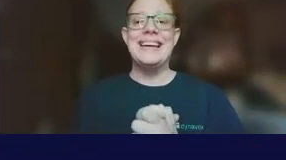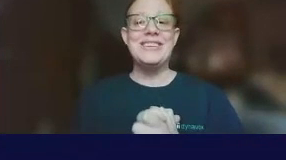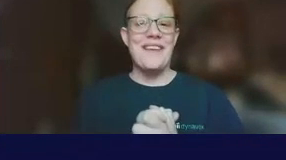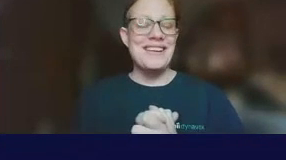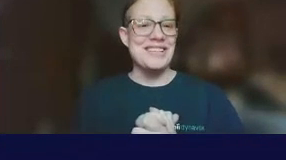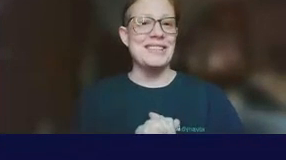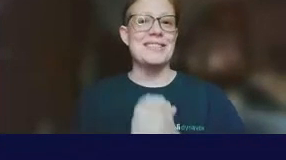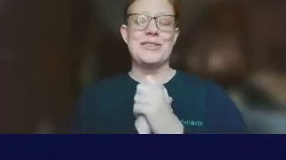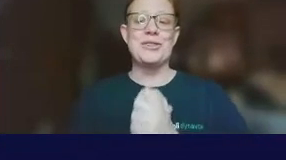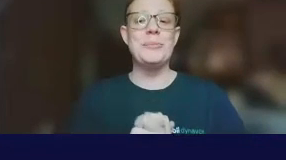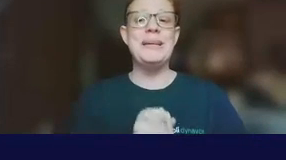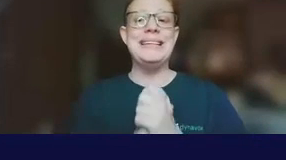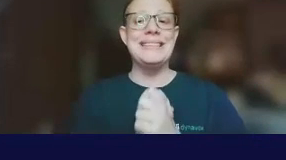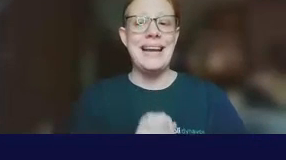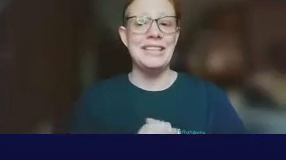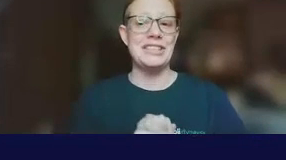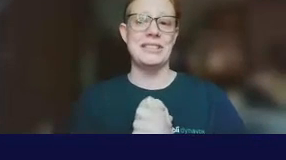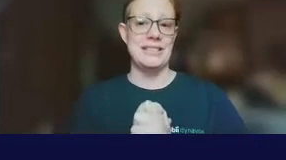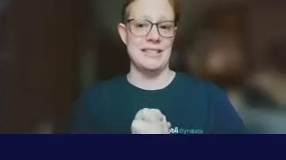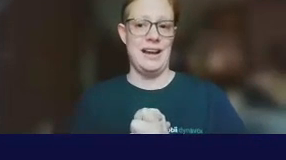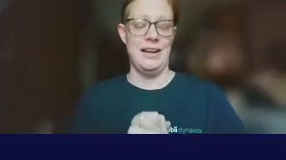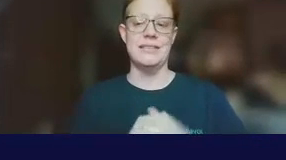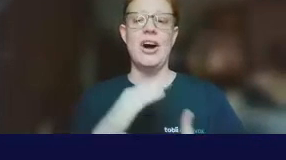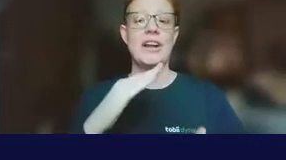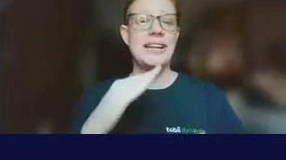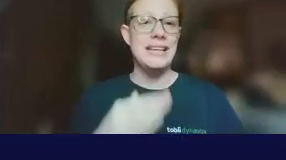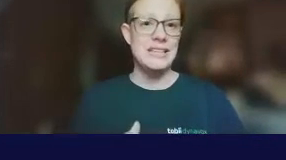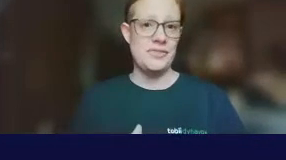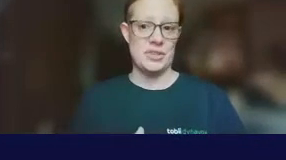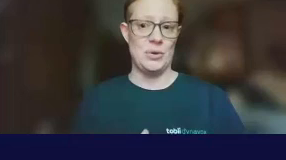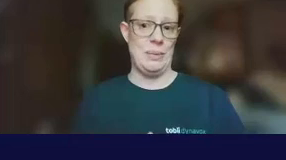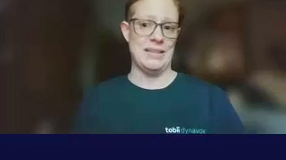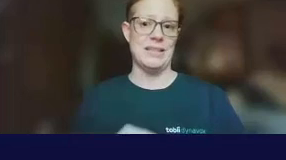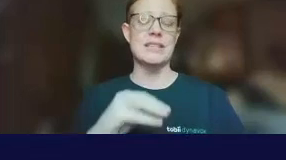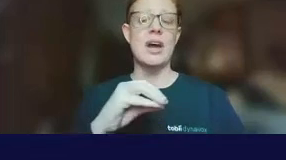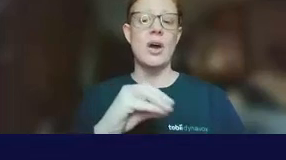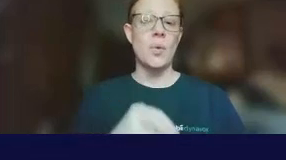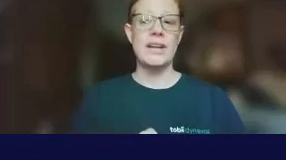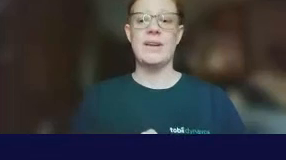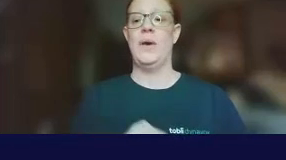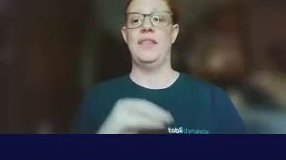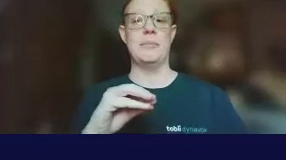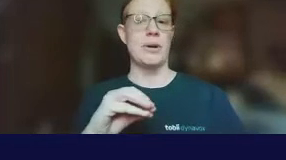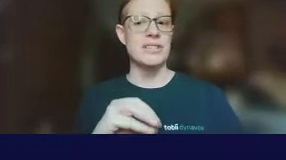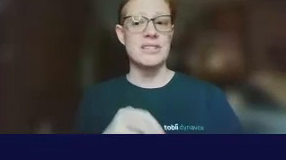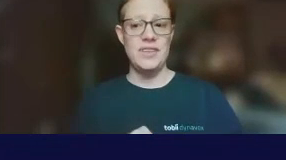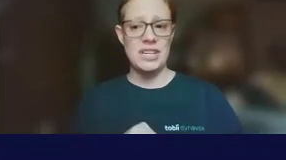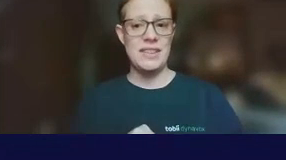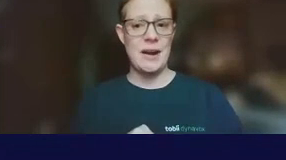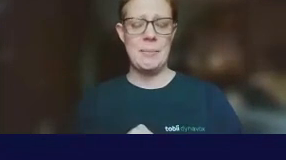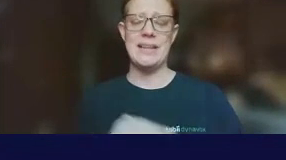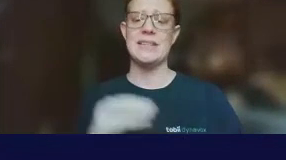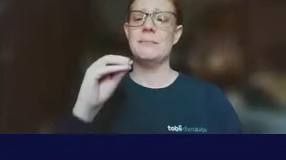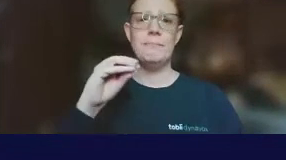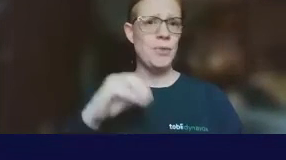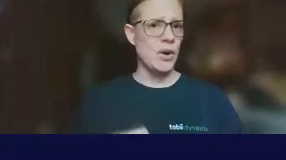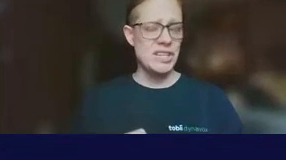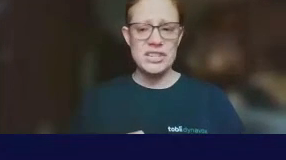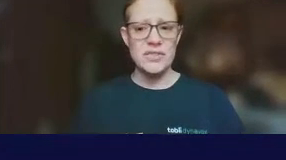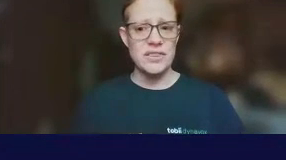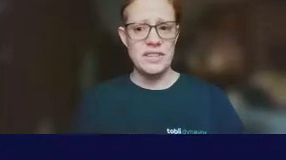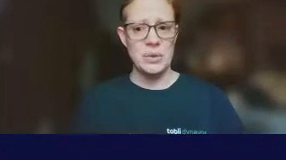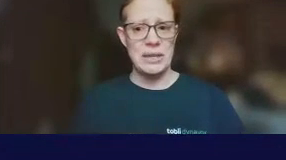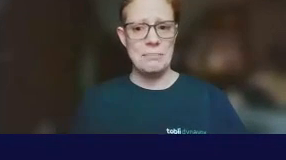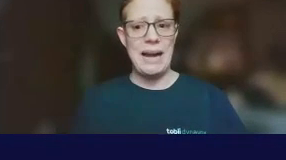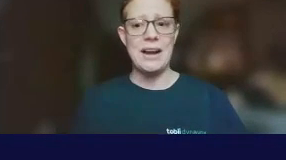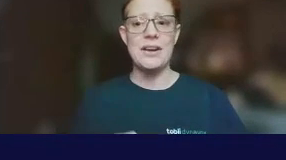Interventions should be intentionally designed on an individual basis, working with the person's vision therapist or